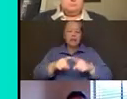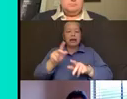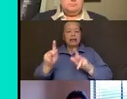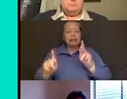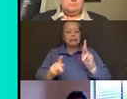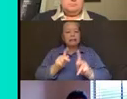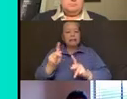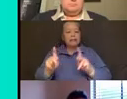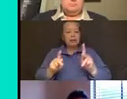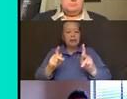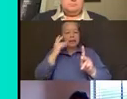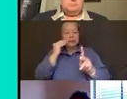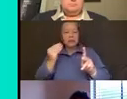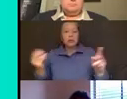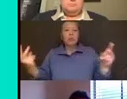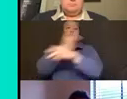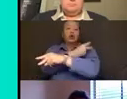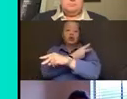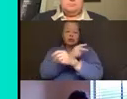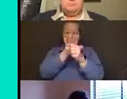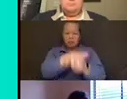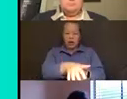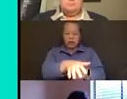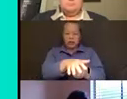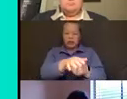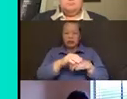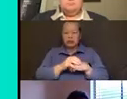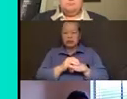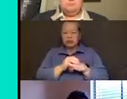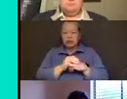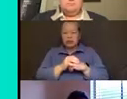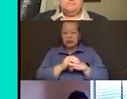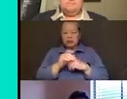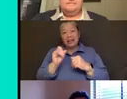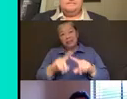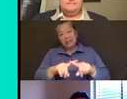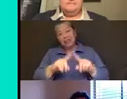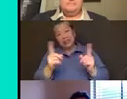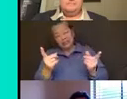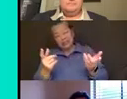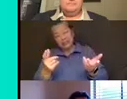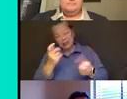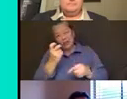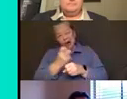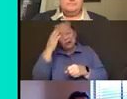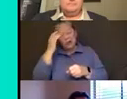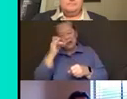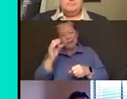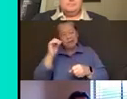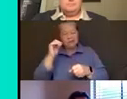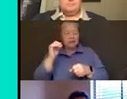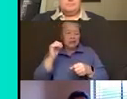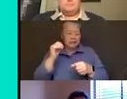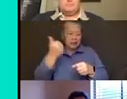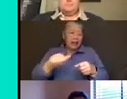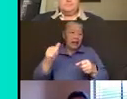even more oppressed. If there is a difference, and it's so hard to tell from day to day whether that's true, and